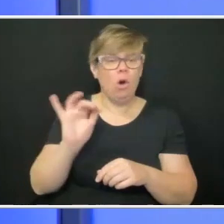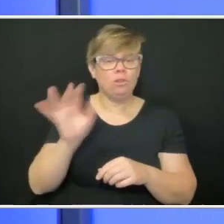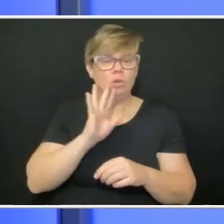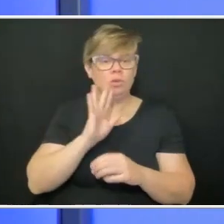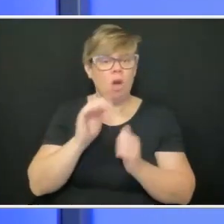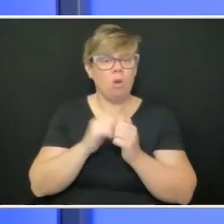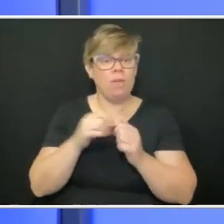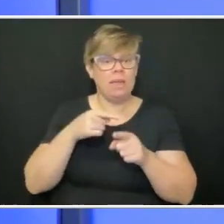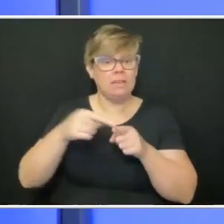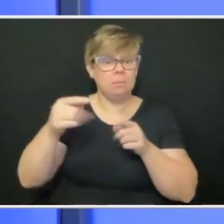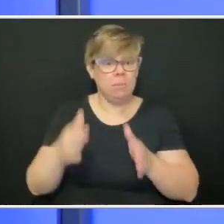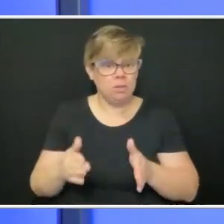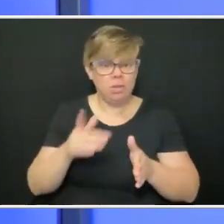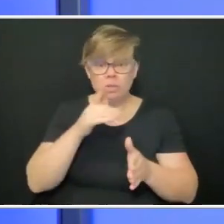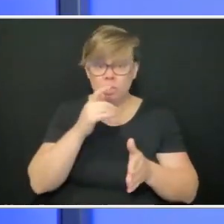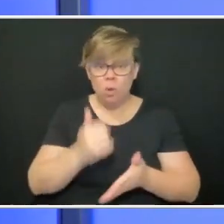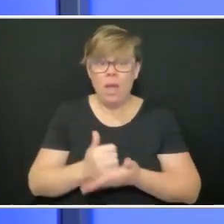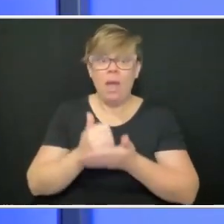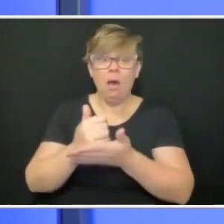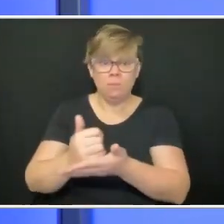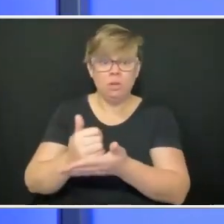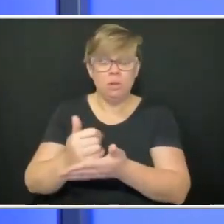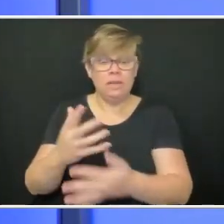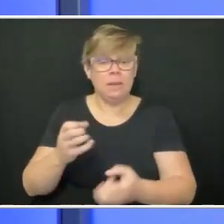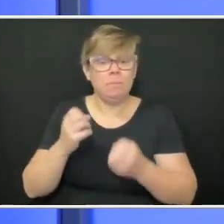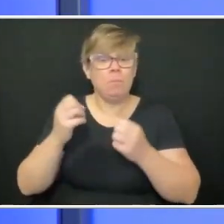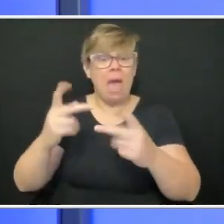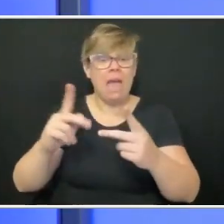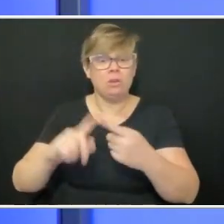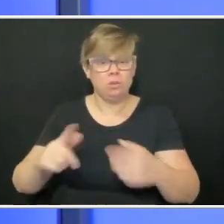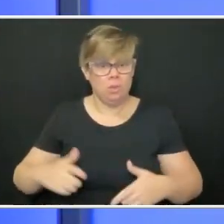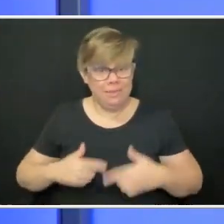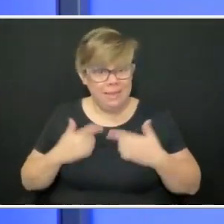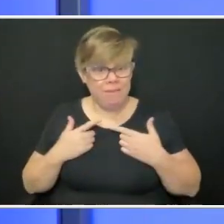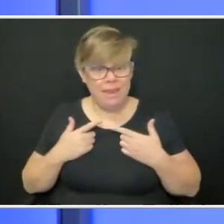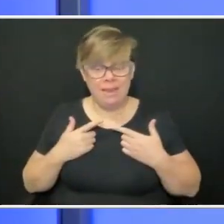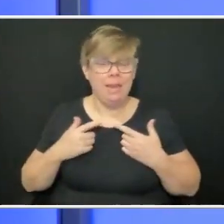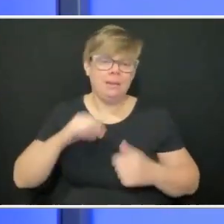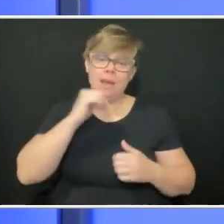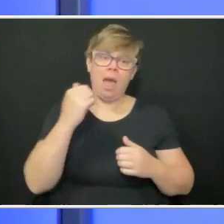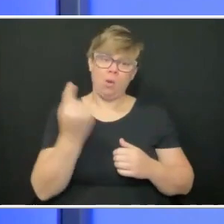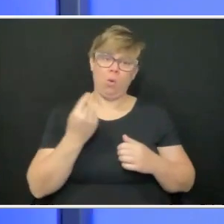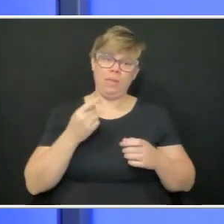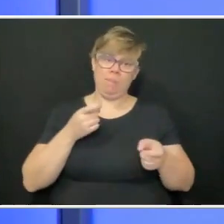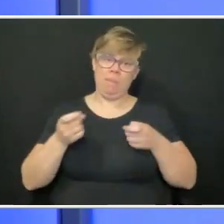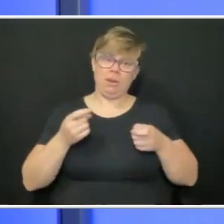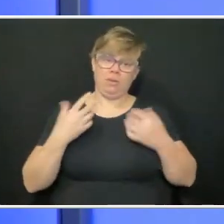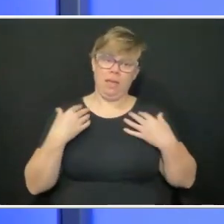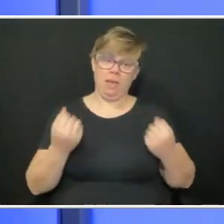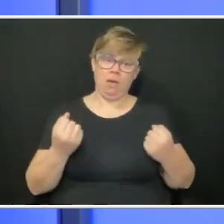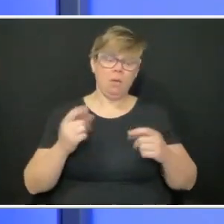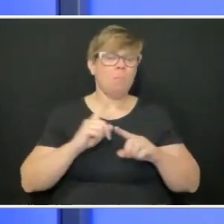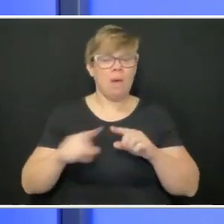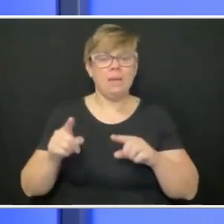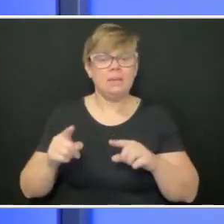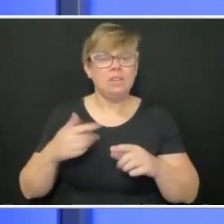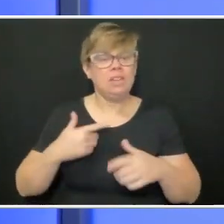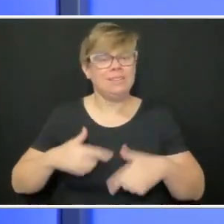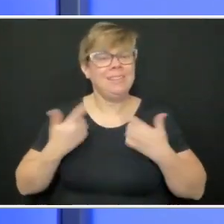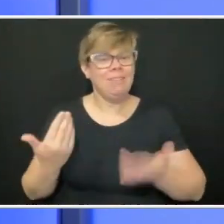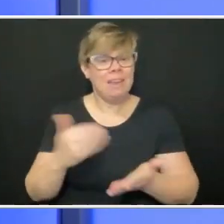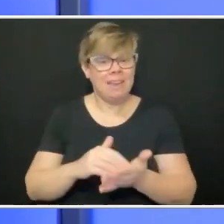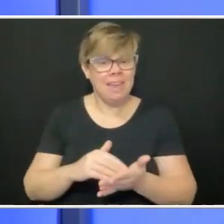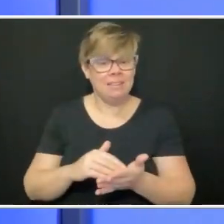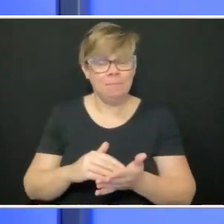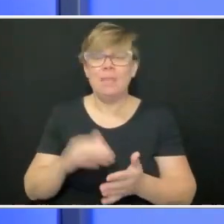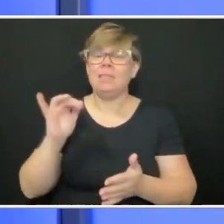her get back to living rather than just managing her health, which was her full-time job. She's living again. That's all